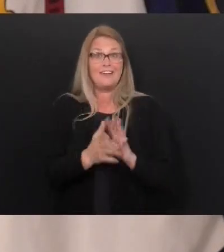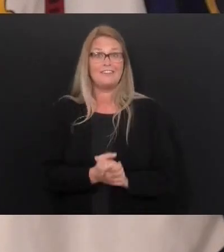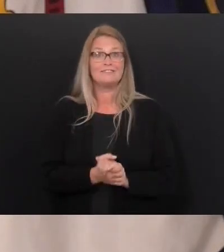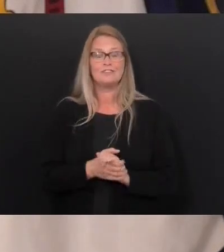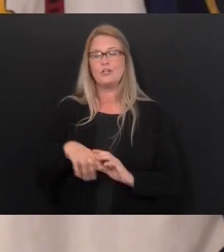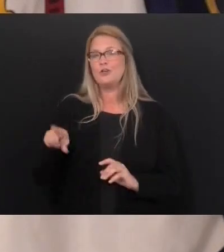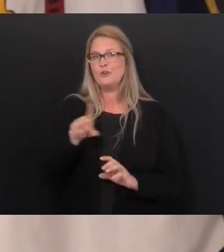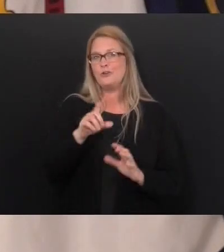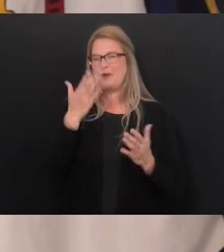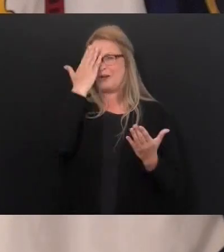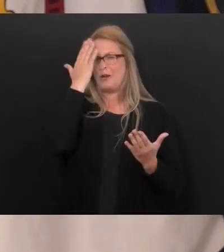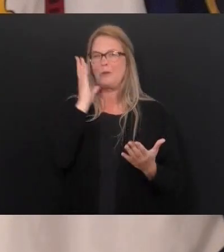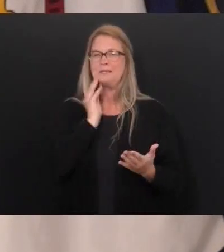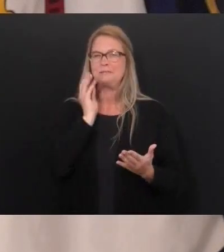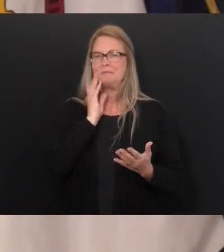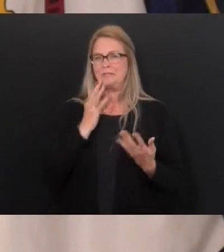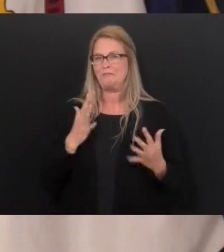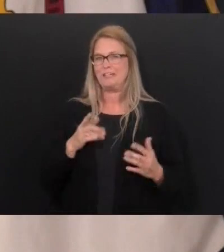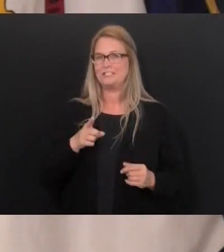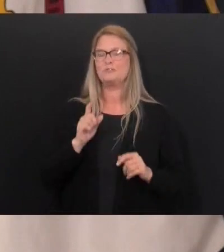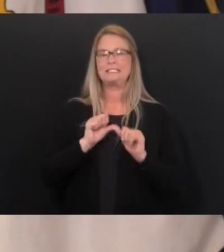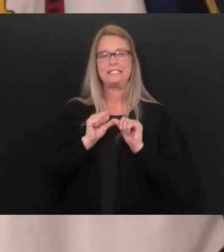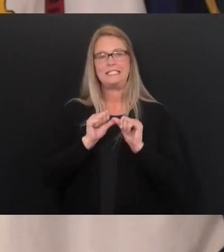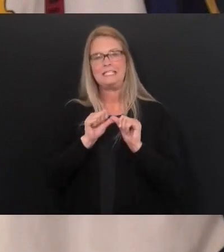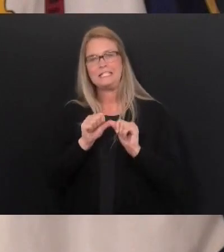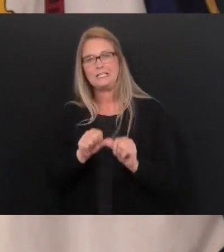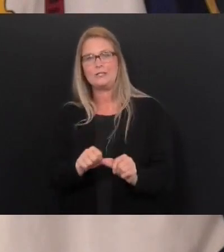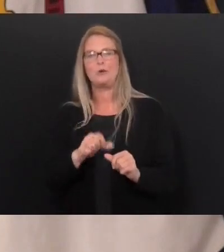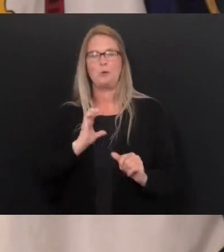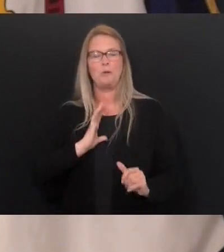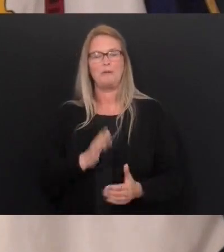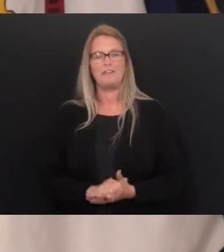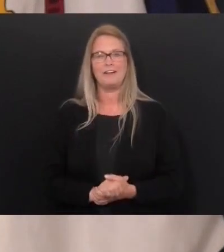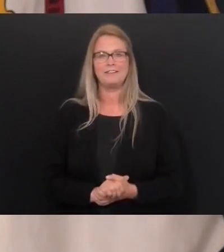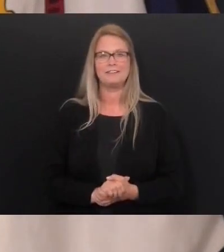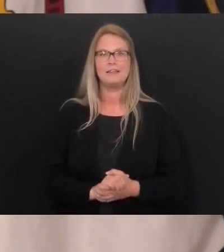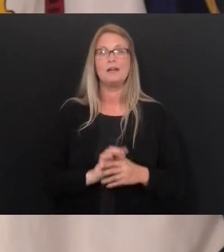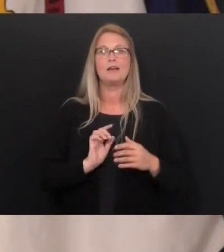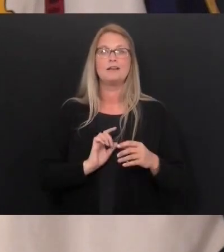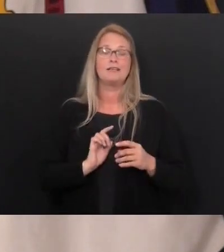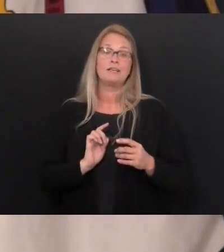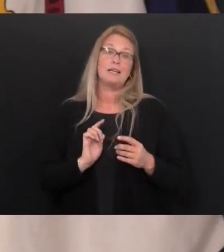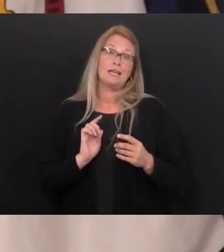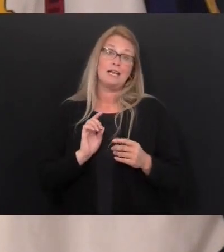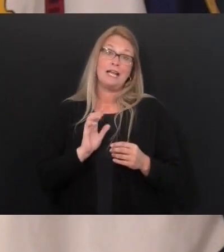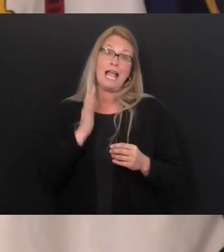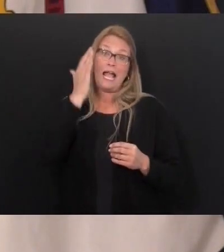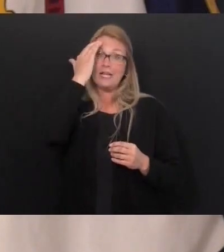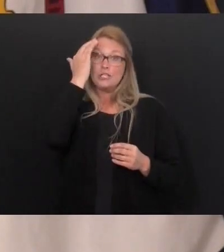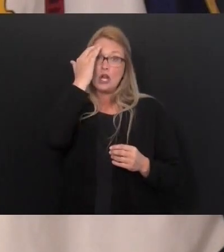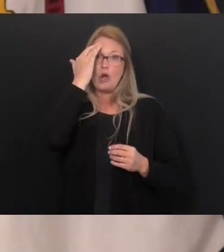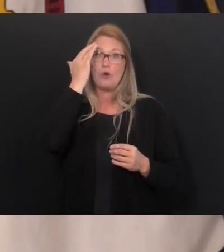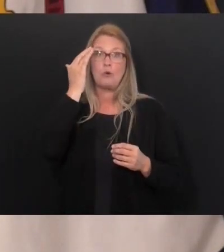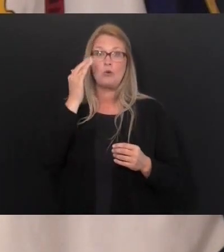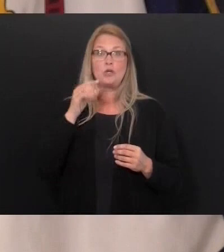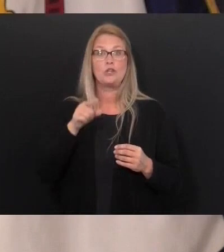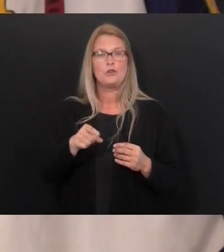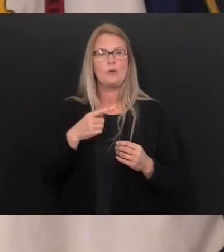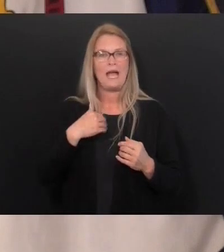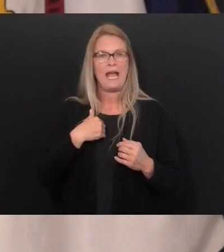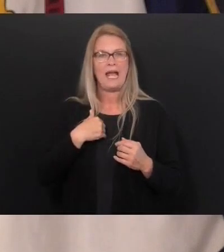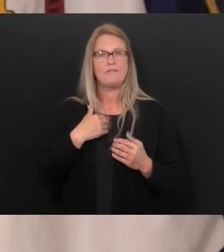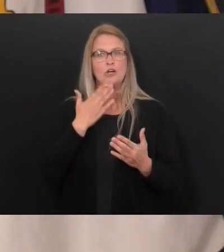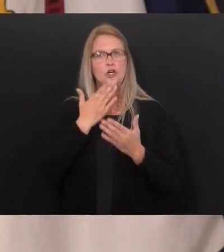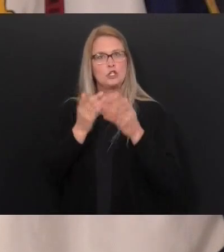done it and done it. And so just keep at it, and we're going to be fine. But know you've got a real